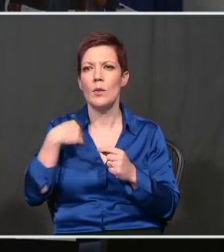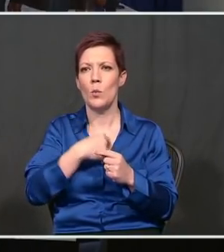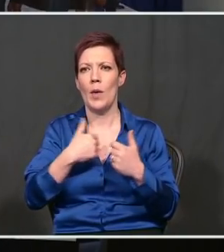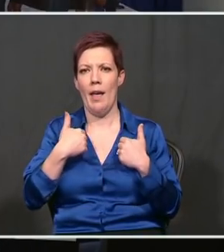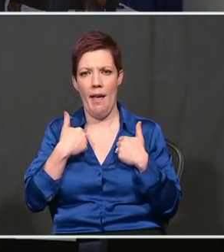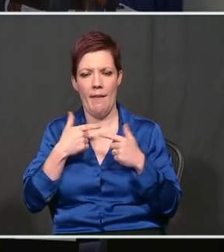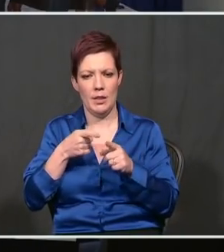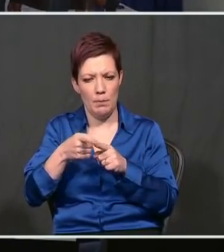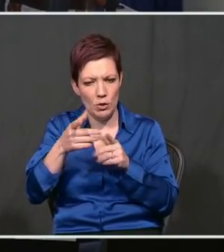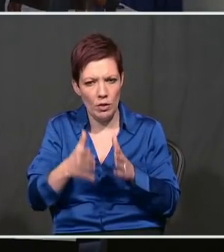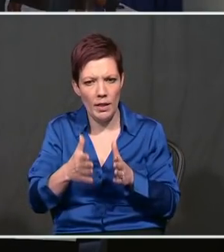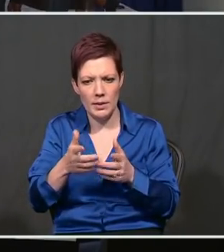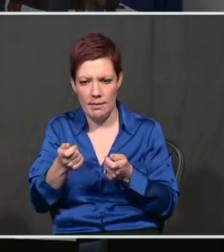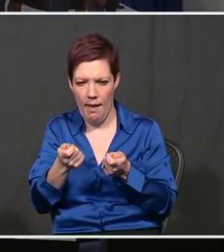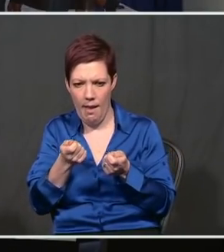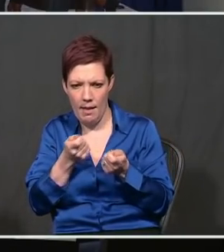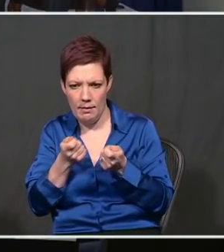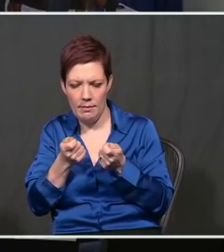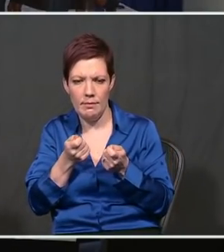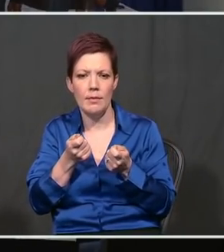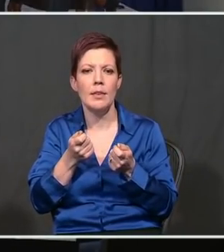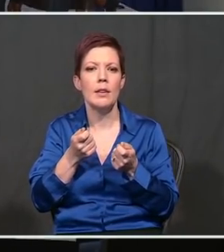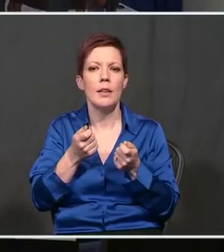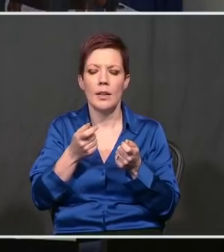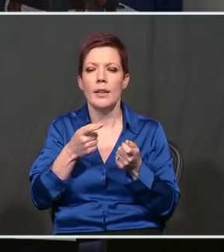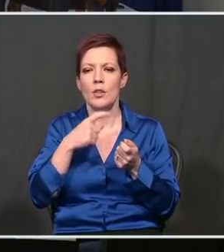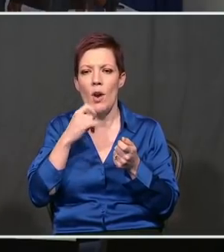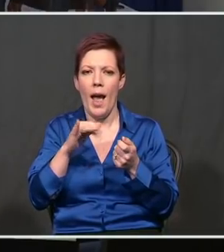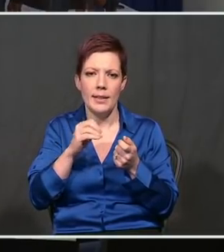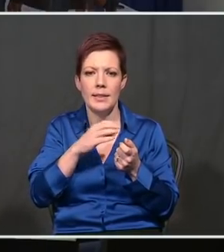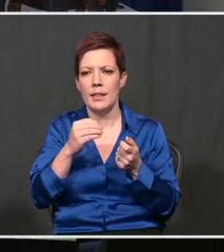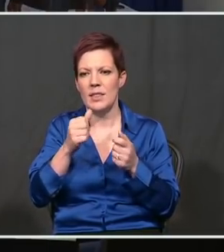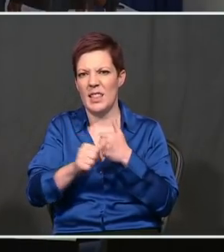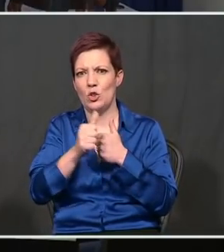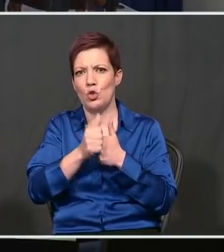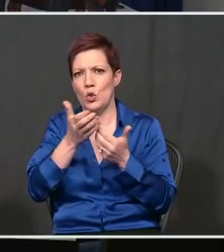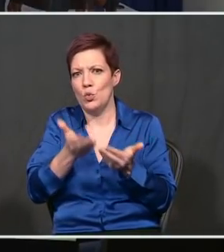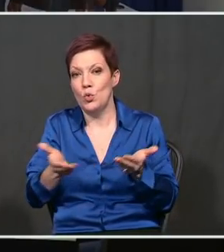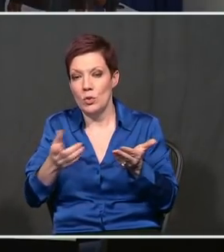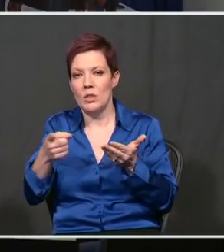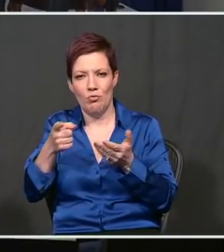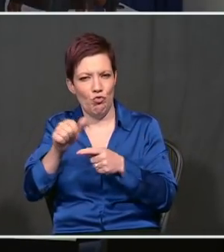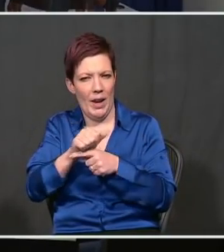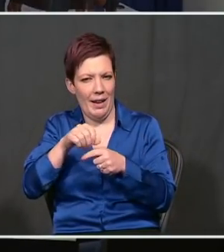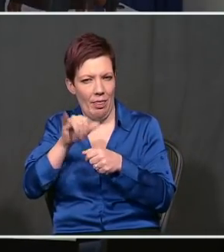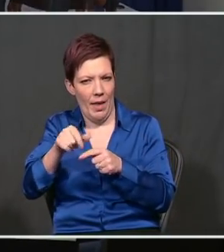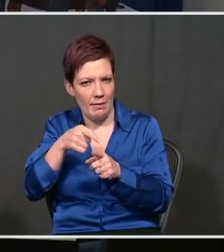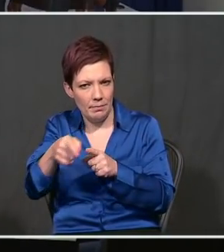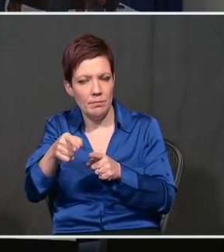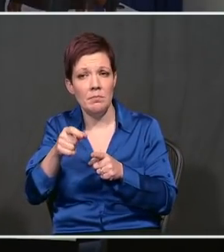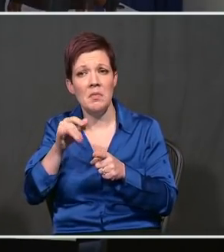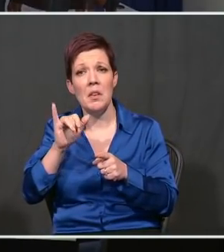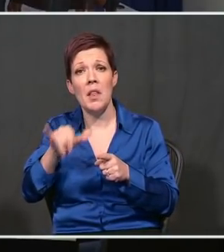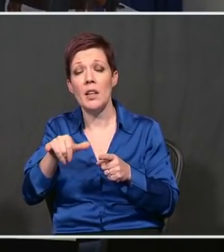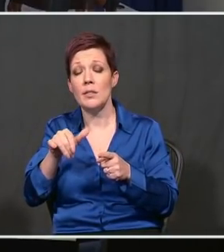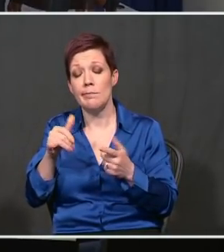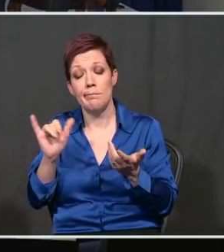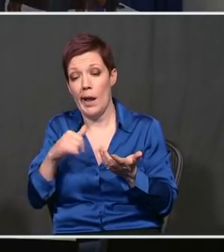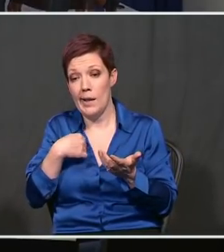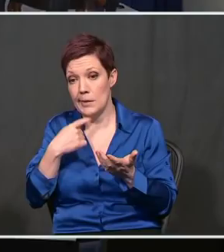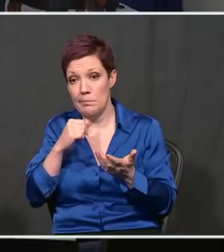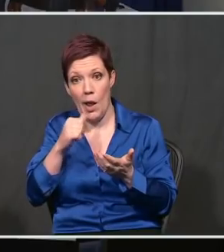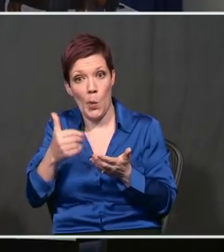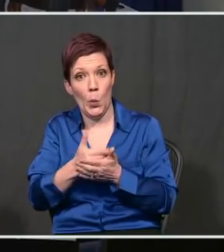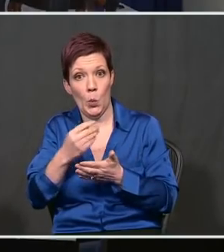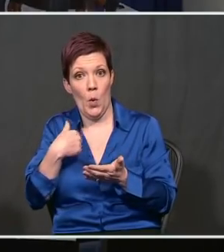who are trained in handling dry ice and dangerous goods packages. So this is not new to us. Just like our